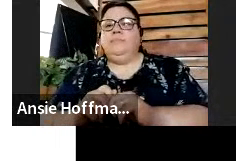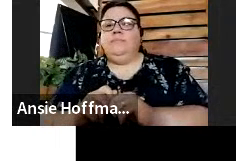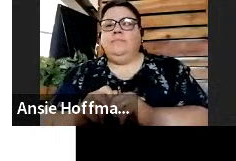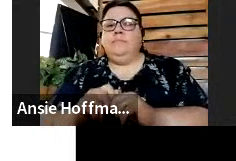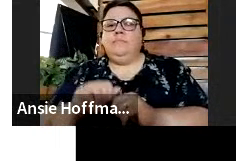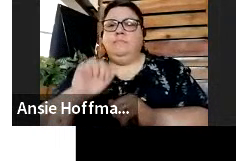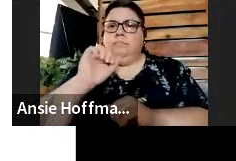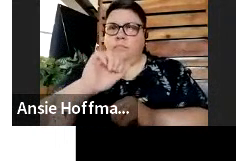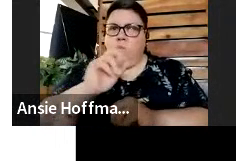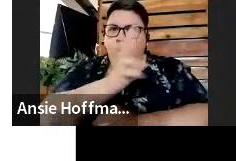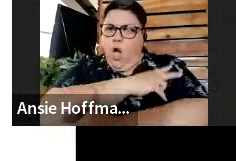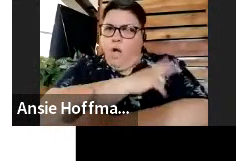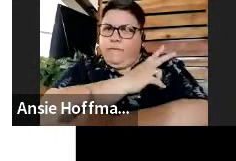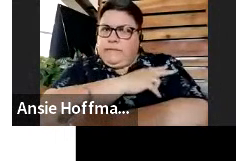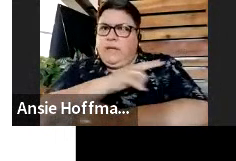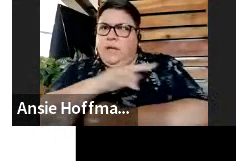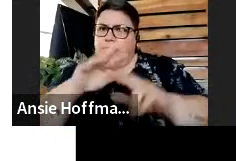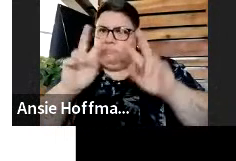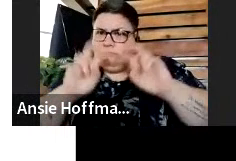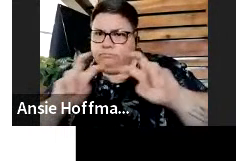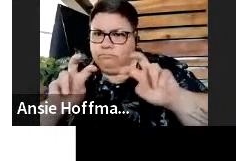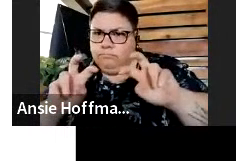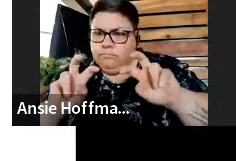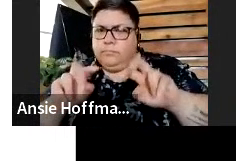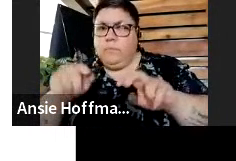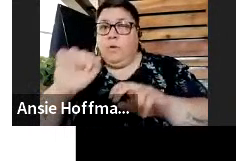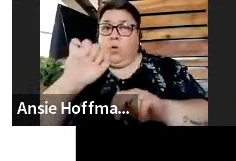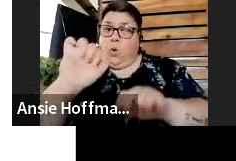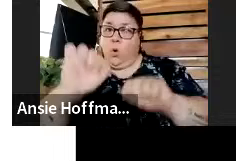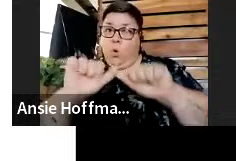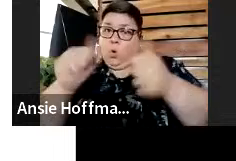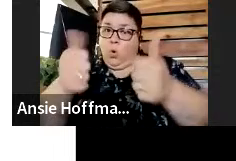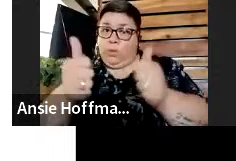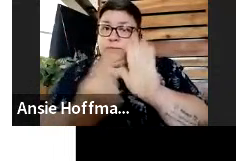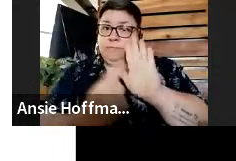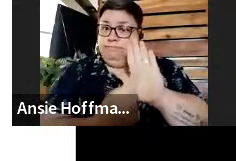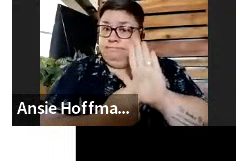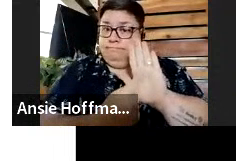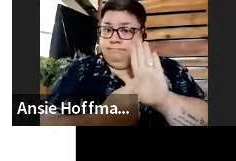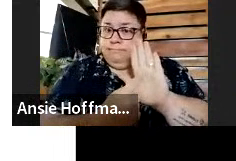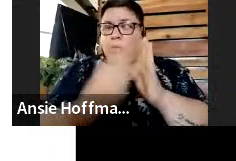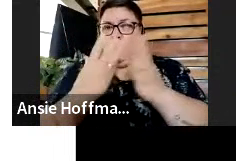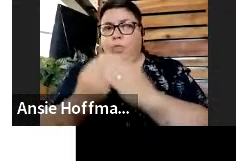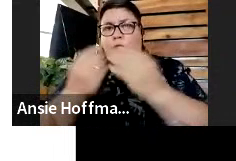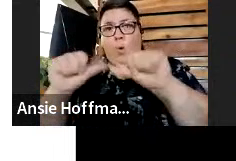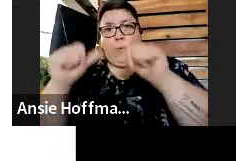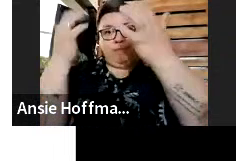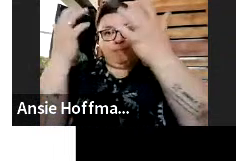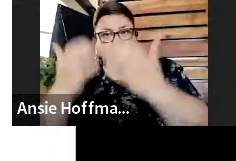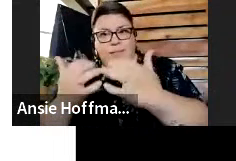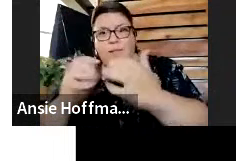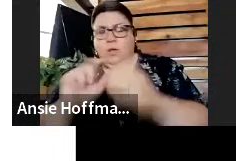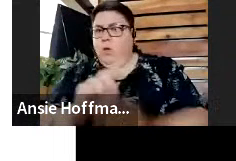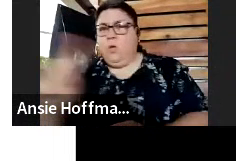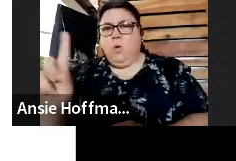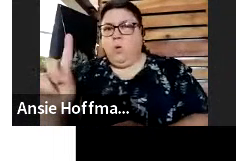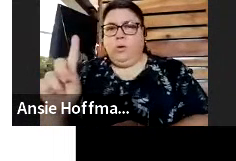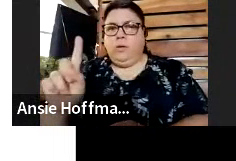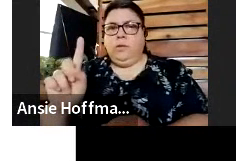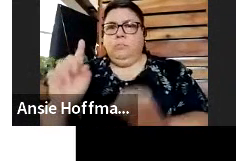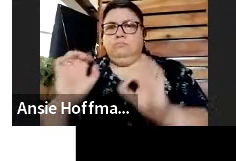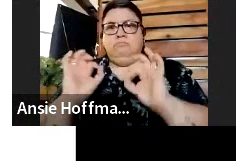officers can then discover that the products as they see them during the audit process were not